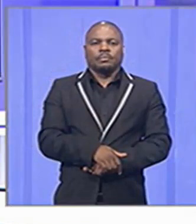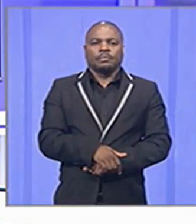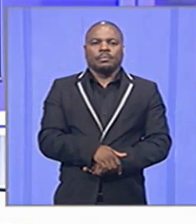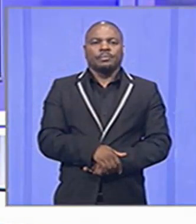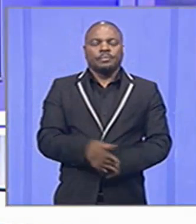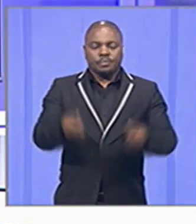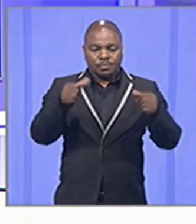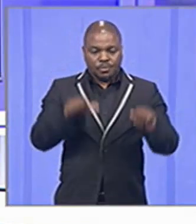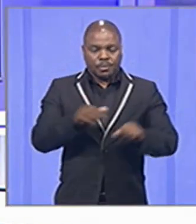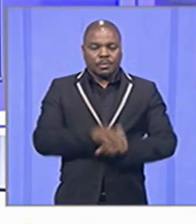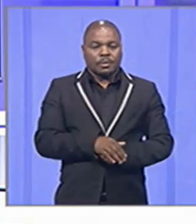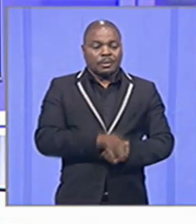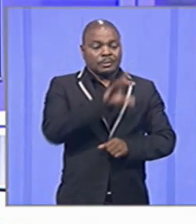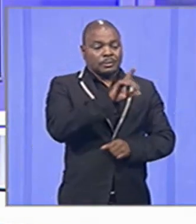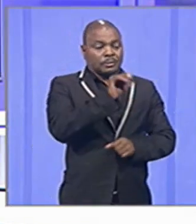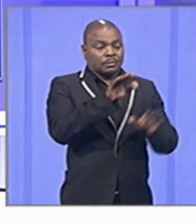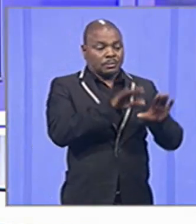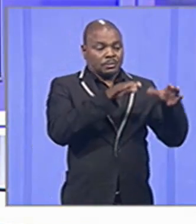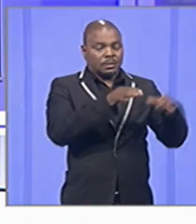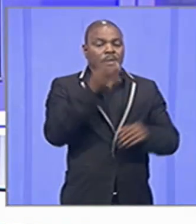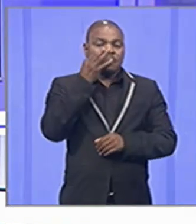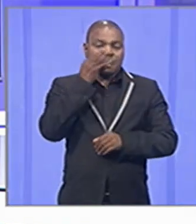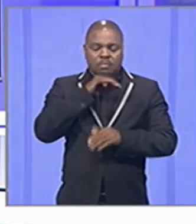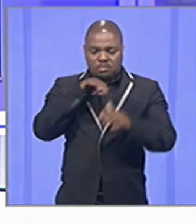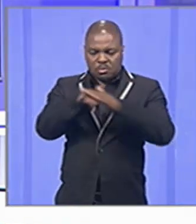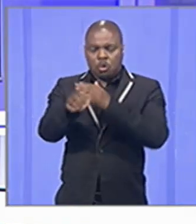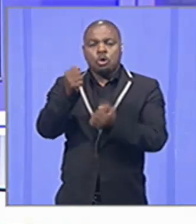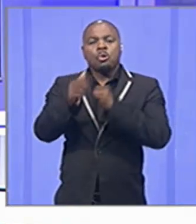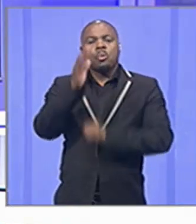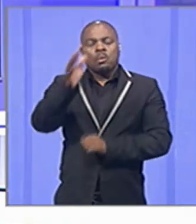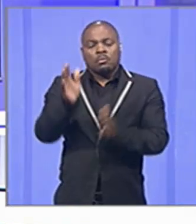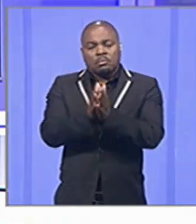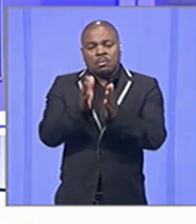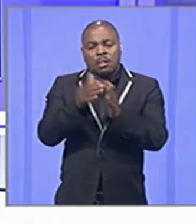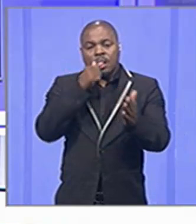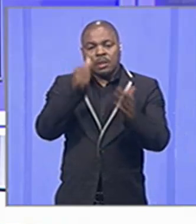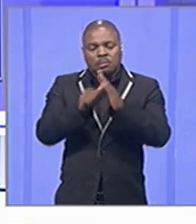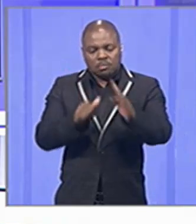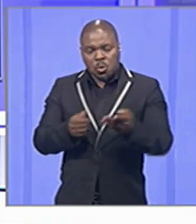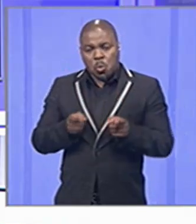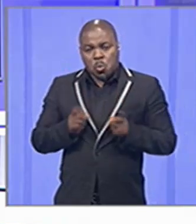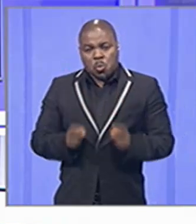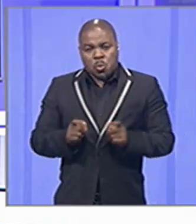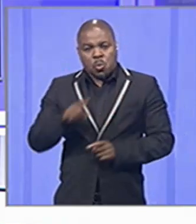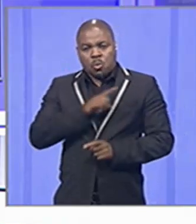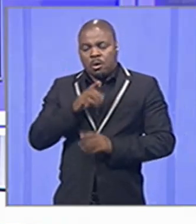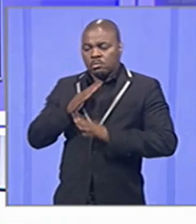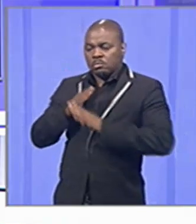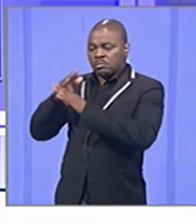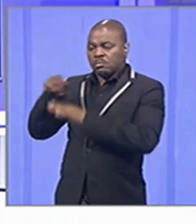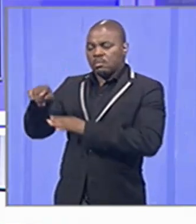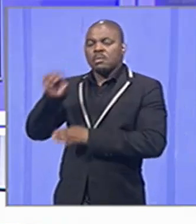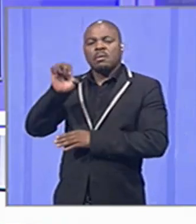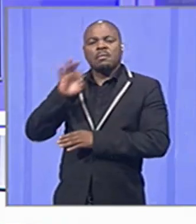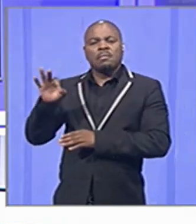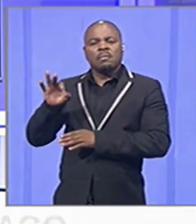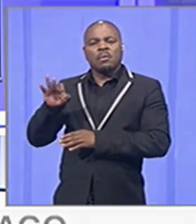Re fetola mawa diiri ya go kgopela kgorotsheko go ntšha lengwalo le le potlakilego go thibela EFF